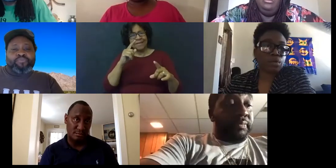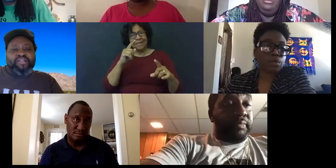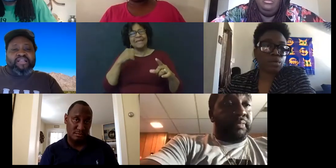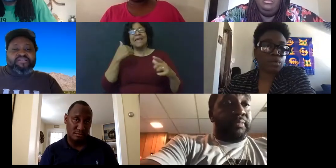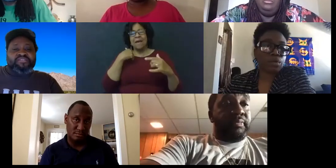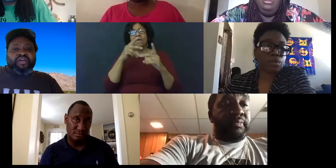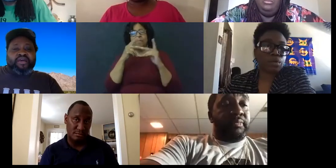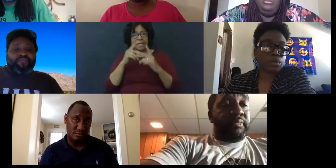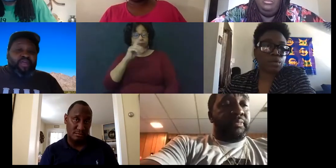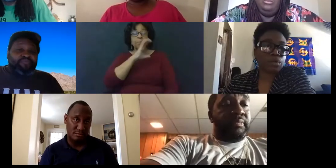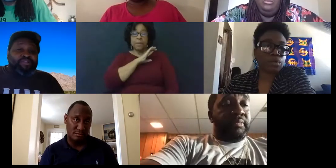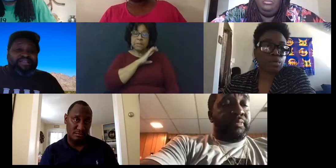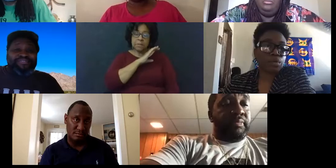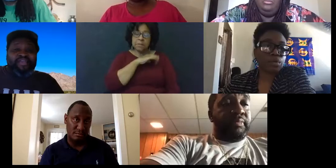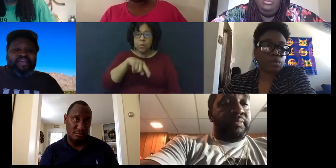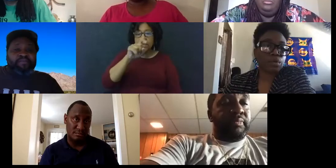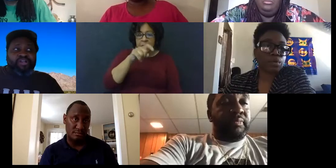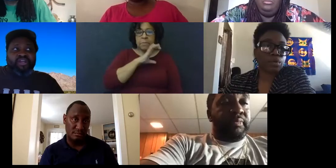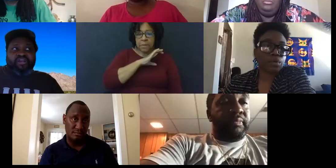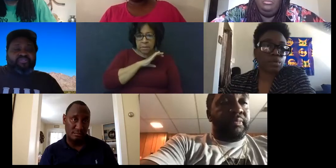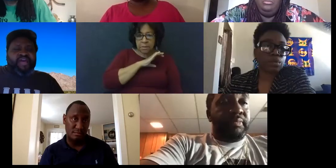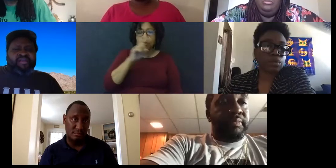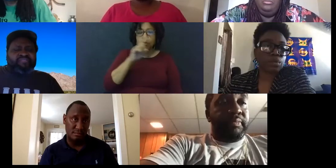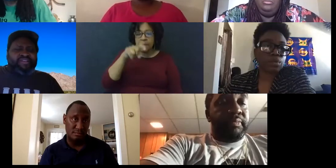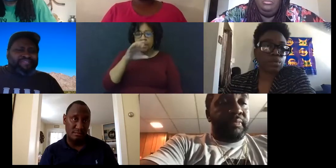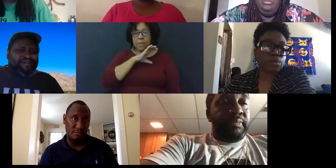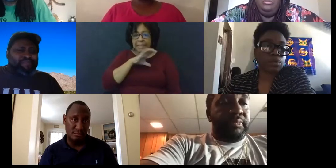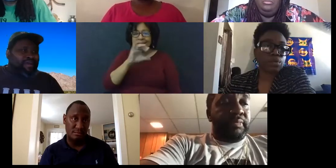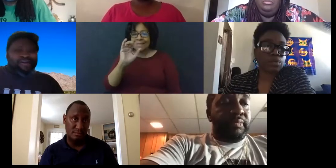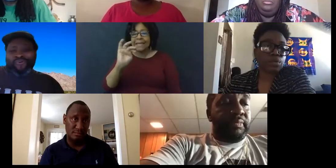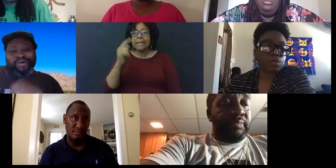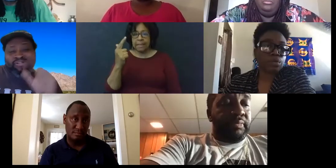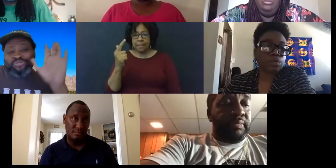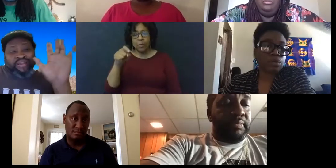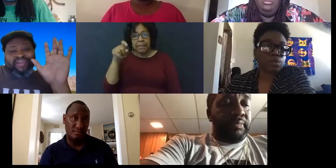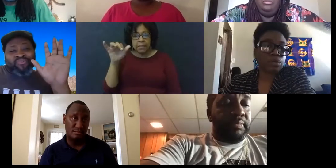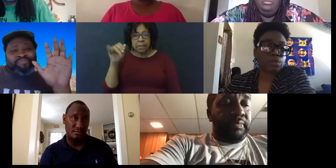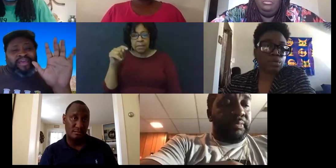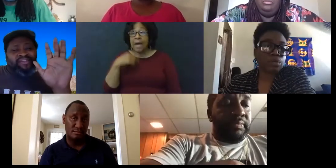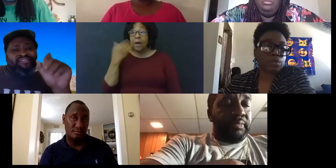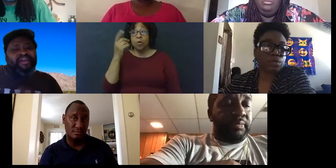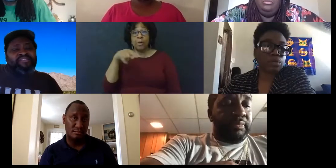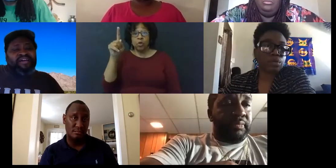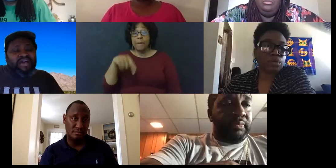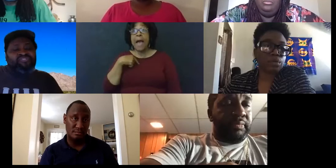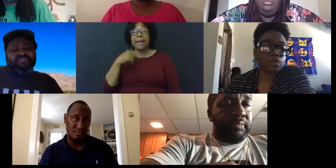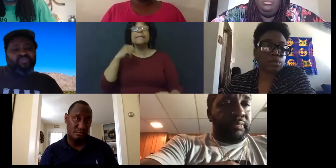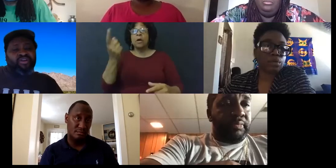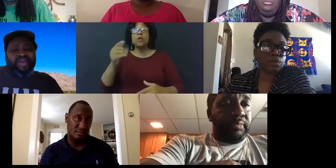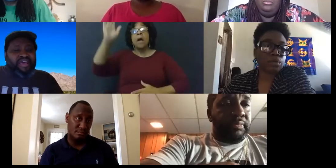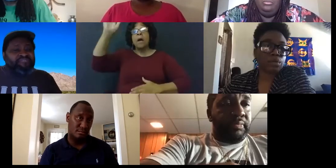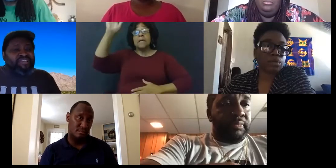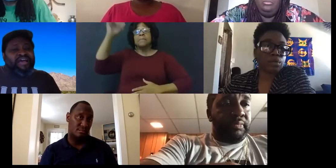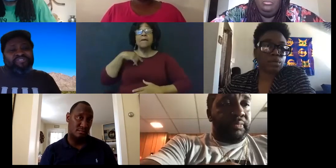there's a place for police and for policing, but the reality of it is, I don't know about you, but I can raise my hand and tell you how many times I've driven